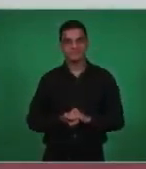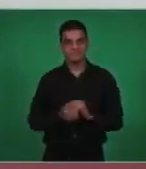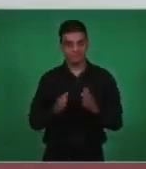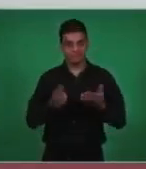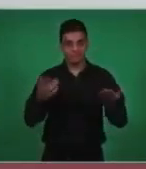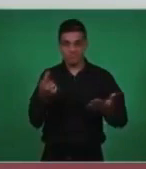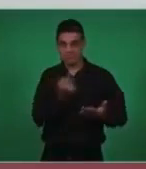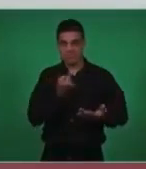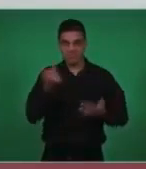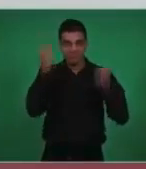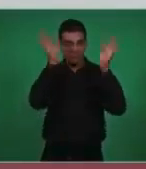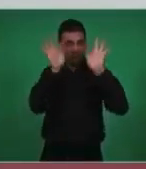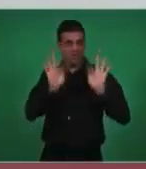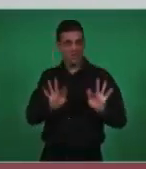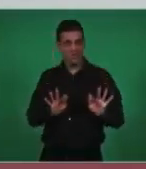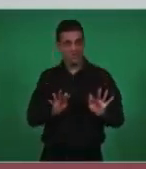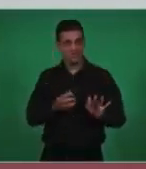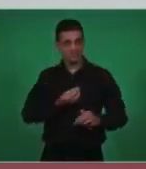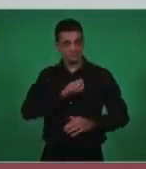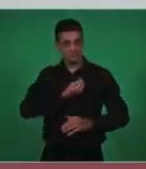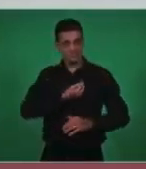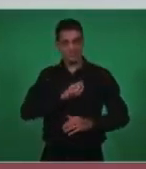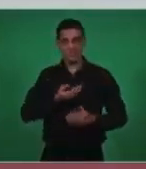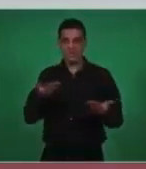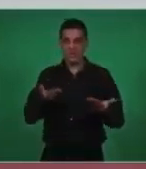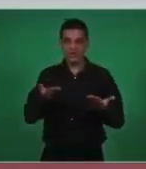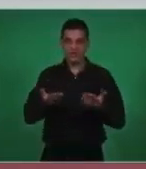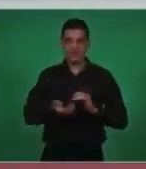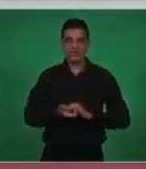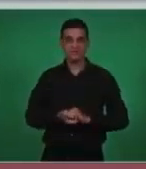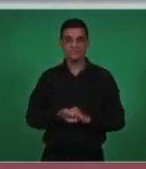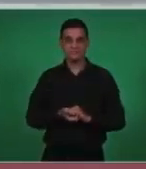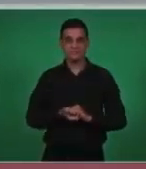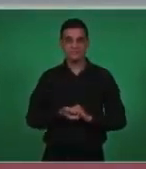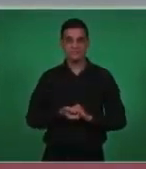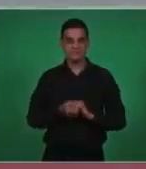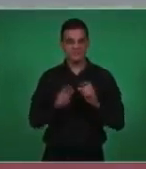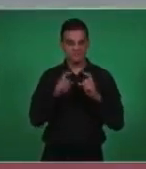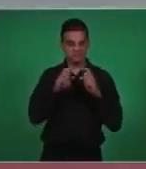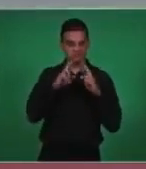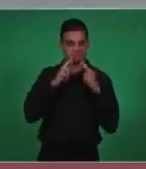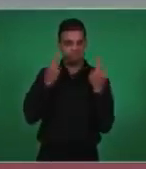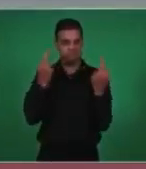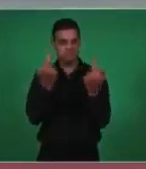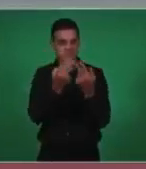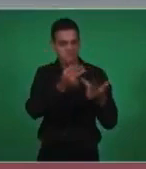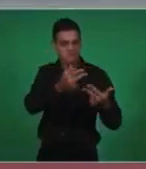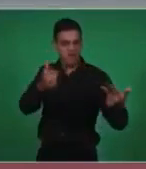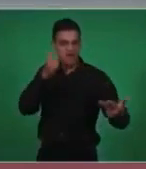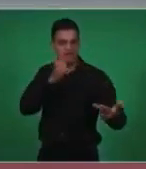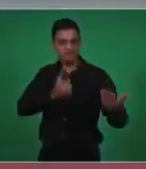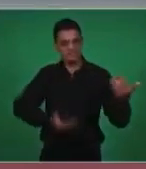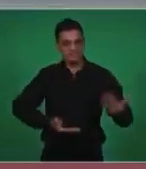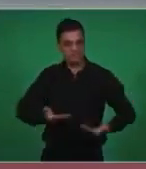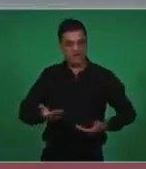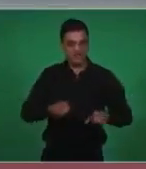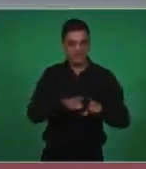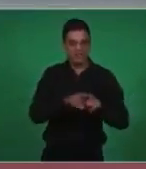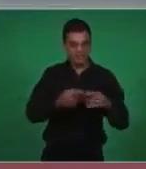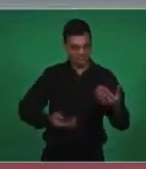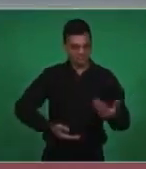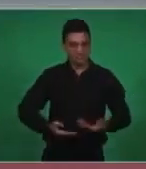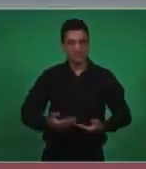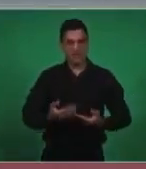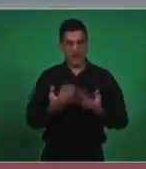We are very happy for being here, gathered with so many sisters, servants of God,